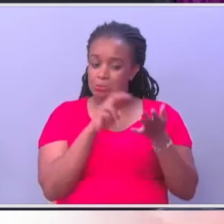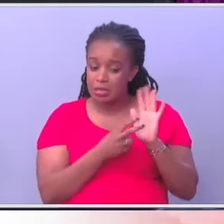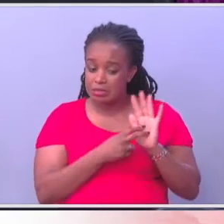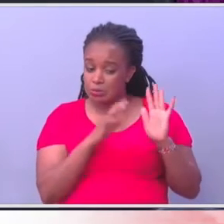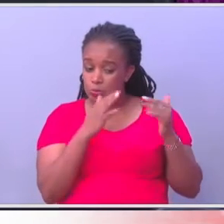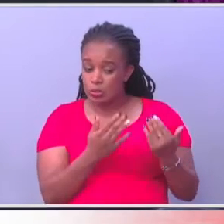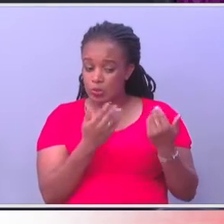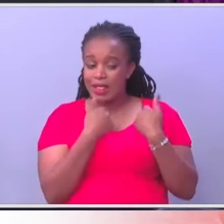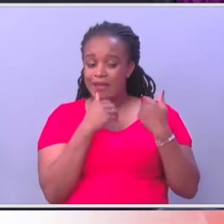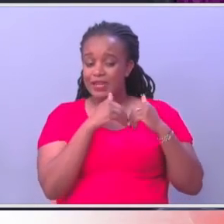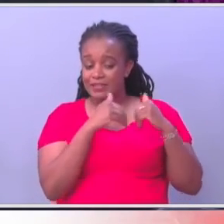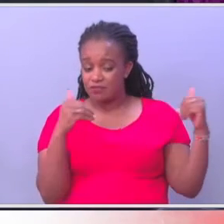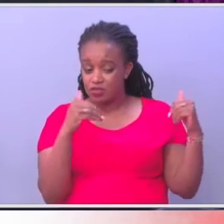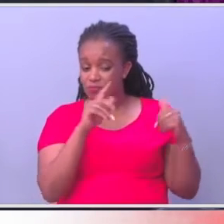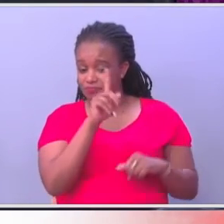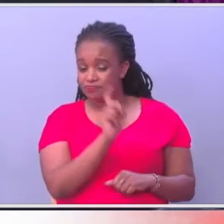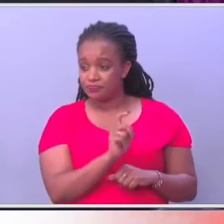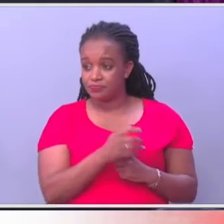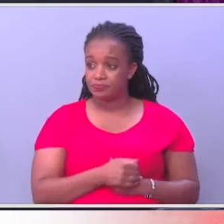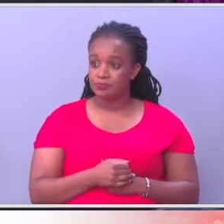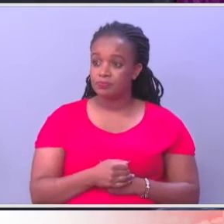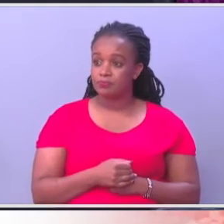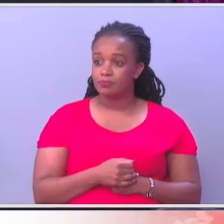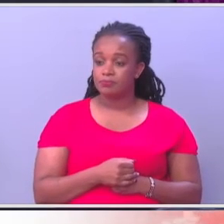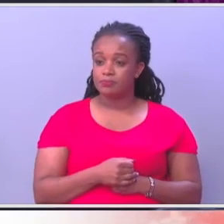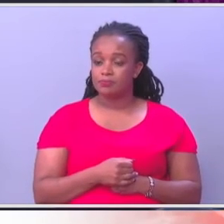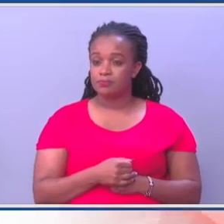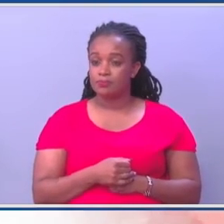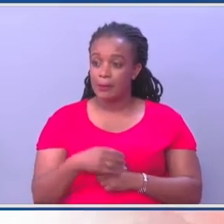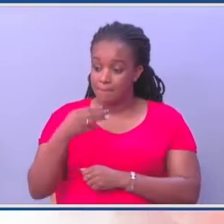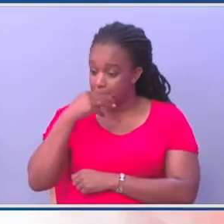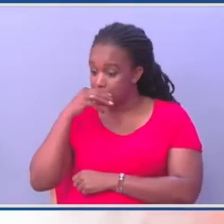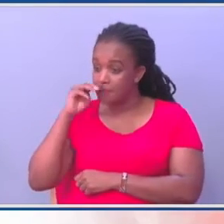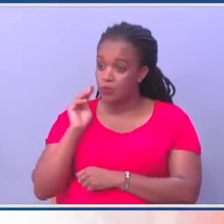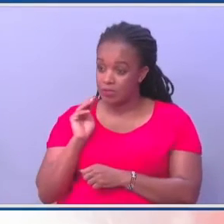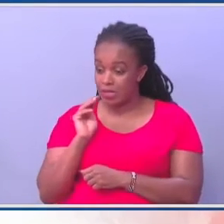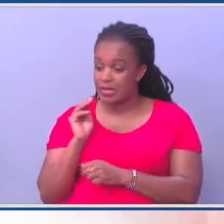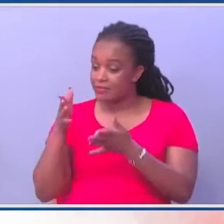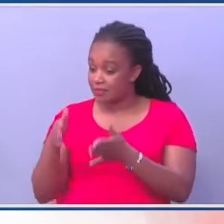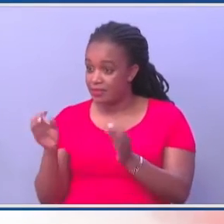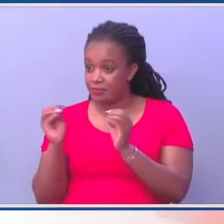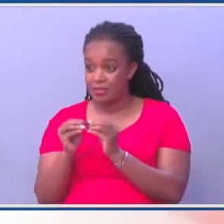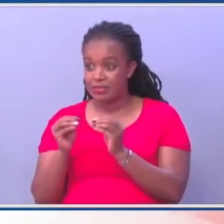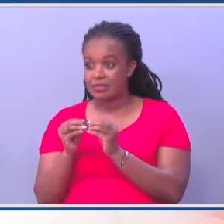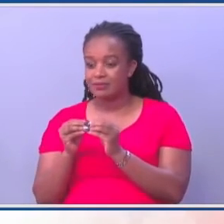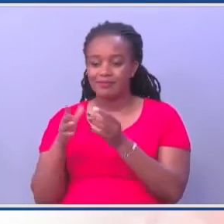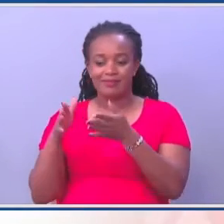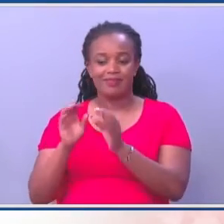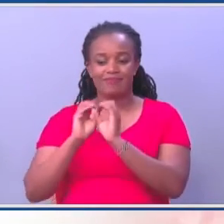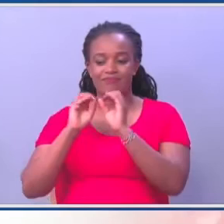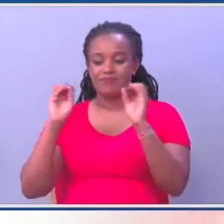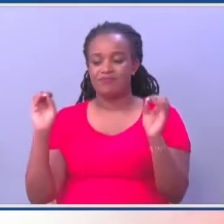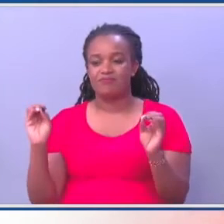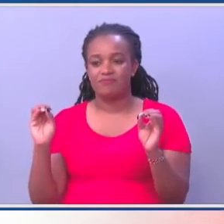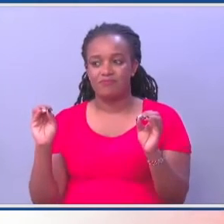to a division, isn't it? But let me ask you, was Musalia and Jirongo in that meeting? They were not in the NDC of today,